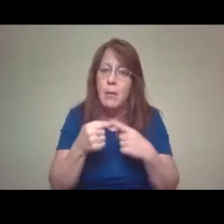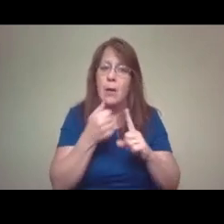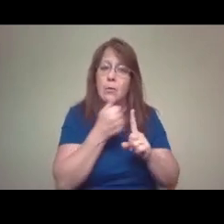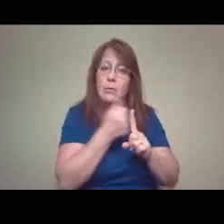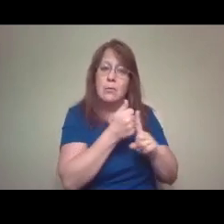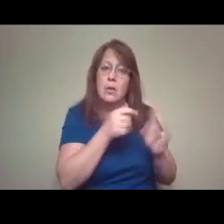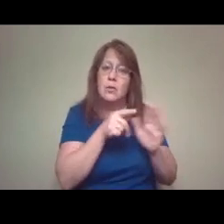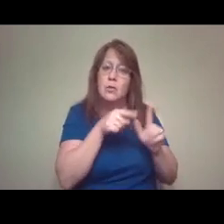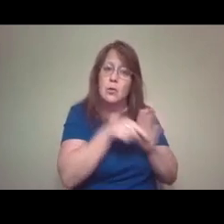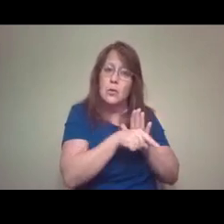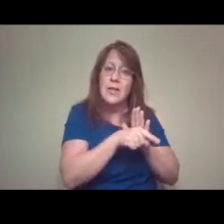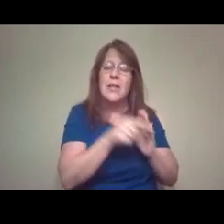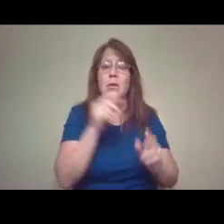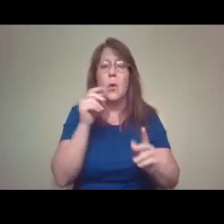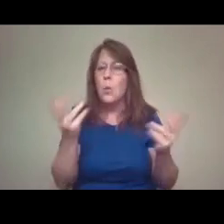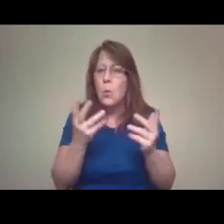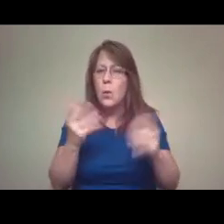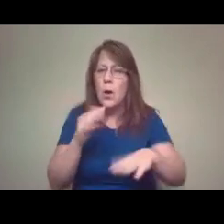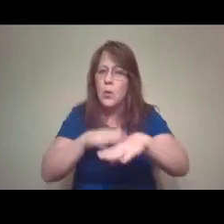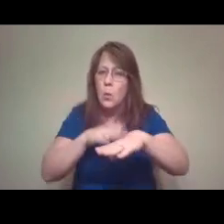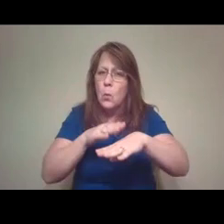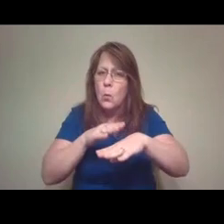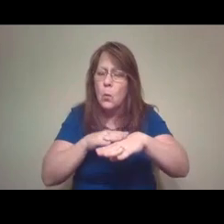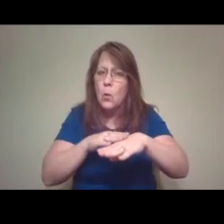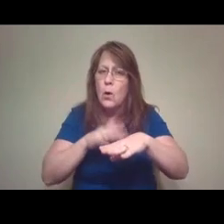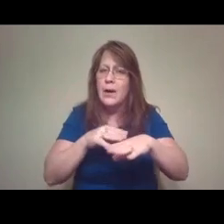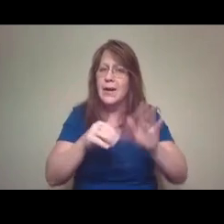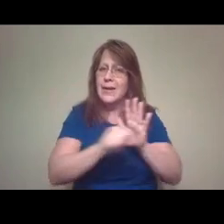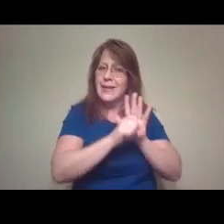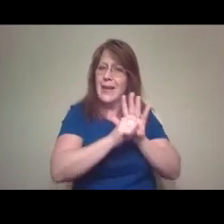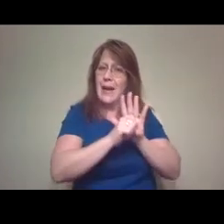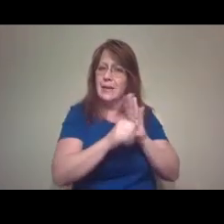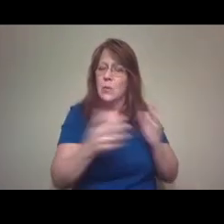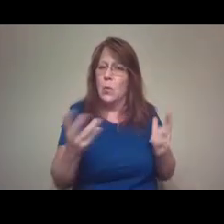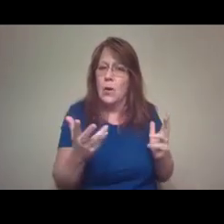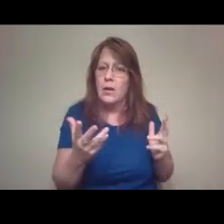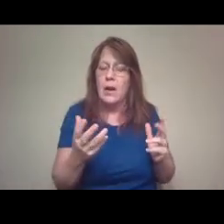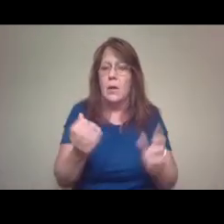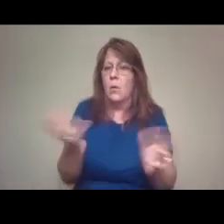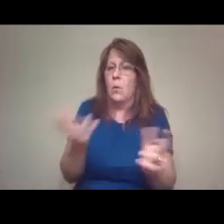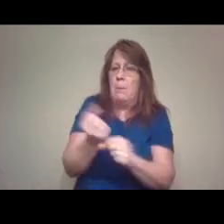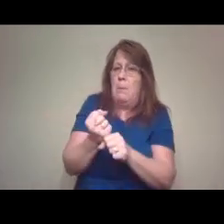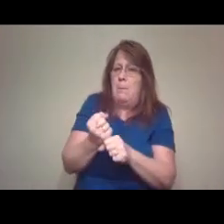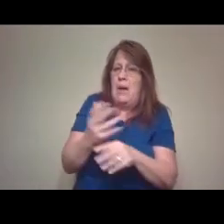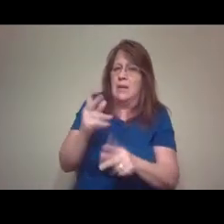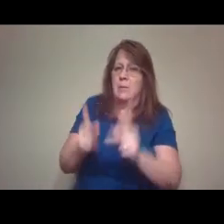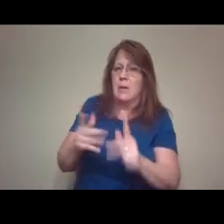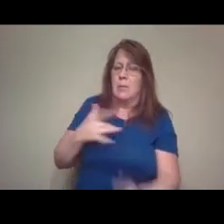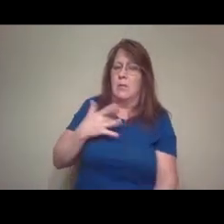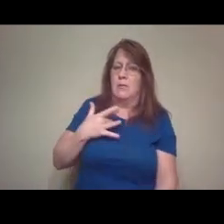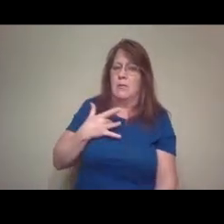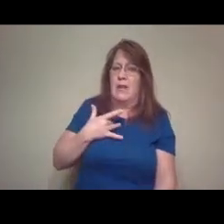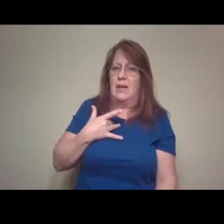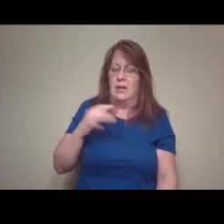people understand what are the warning signs, what are things that make people feel suicidal. We want to know what the intervention supports are. If someone does